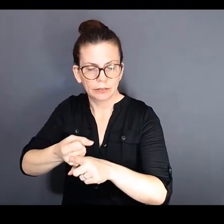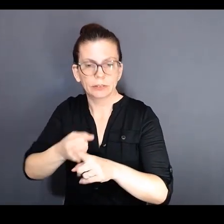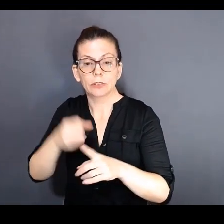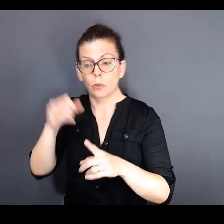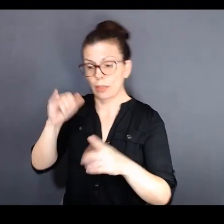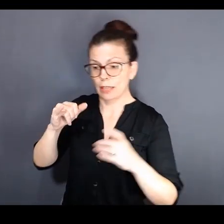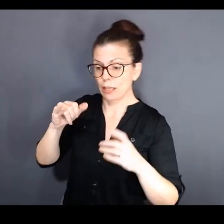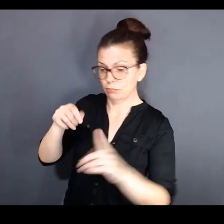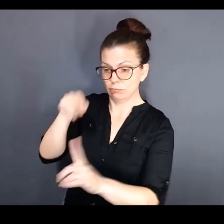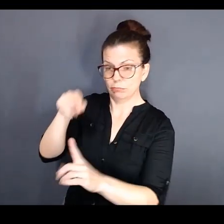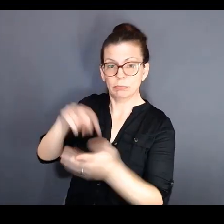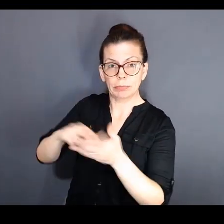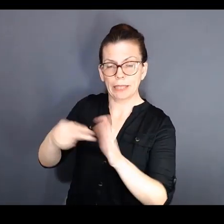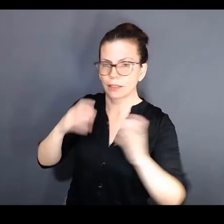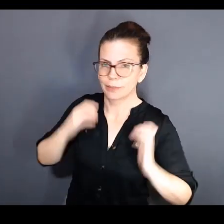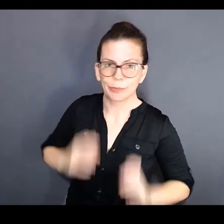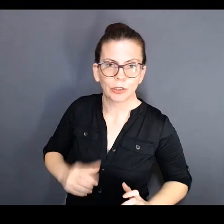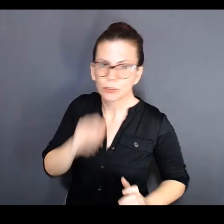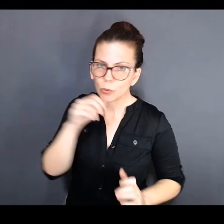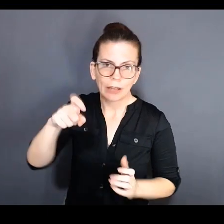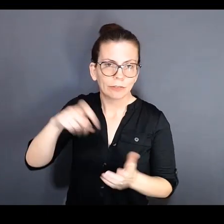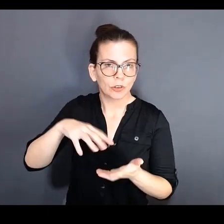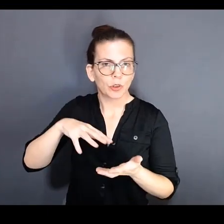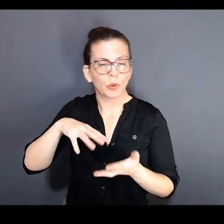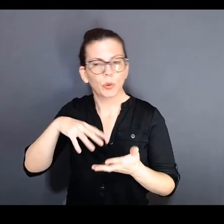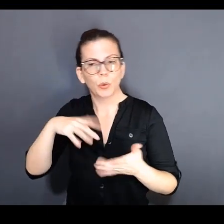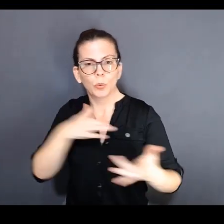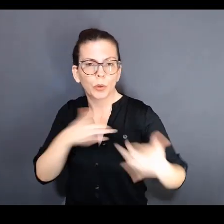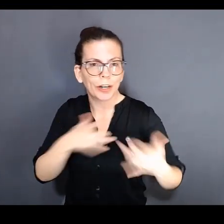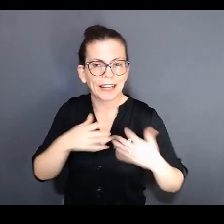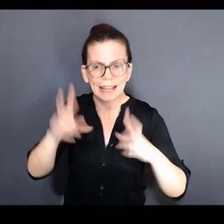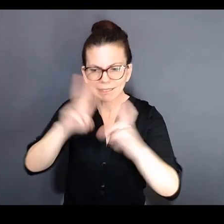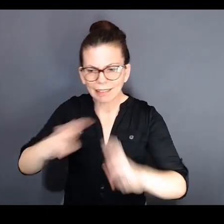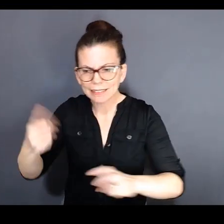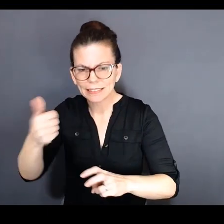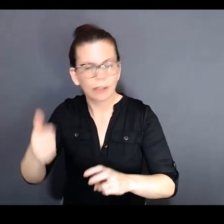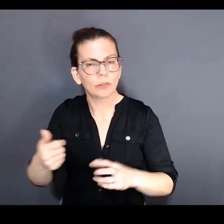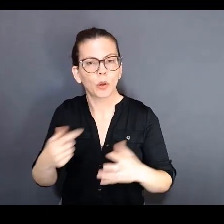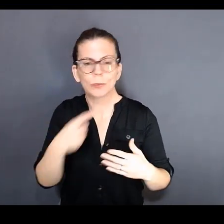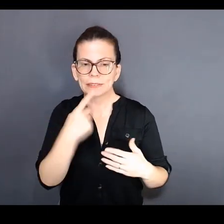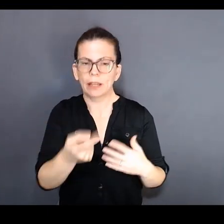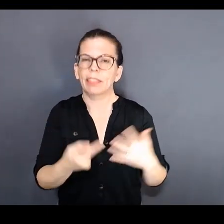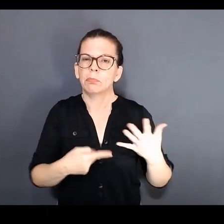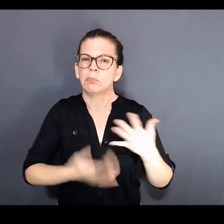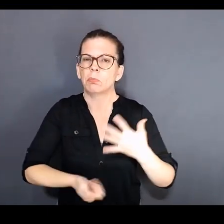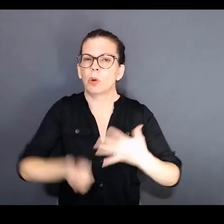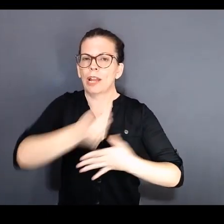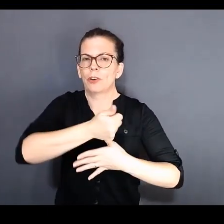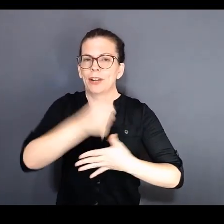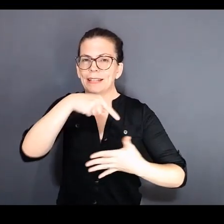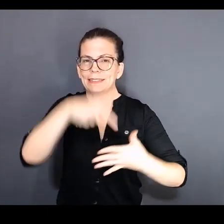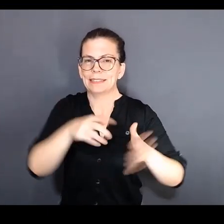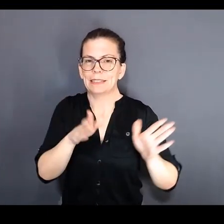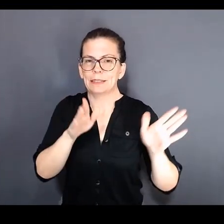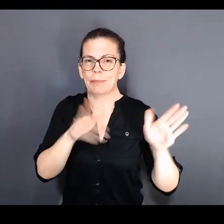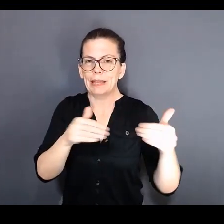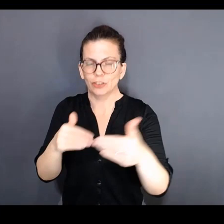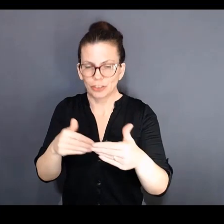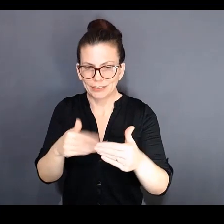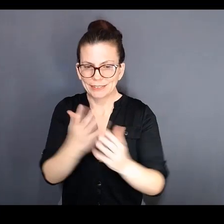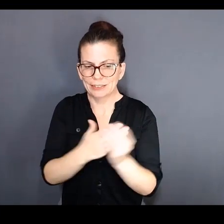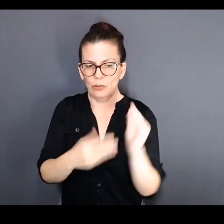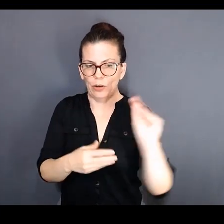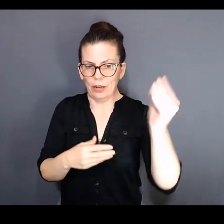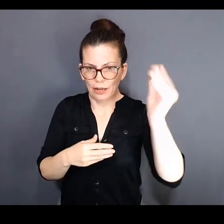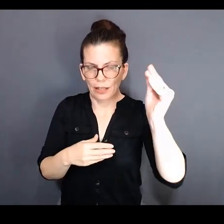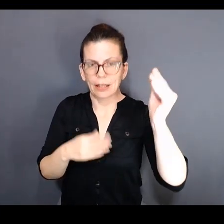resources it is impacting, so that customers don't have to worry about doing that analysis. We tell them, go fix these packages first